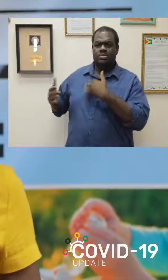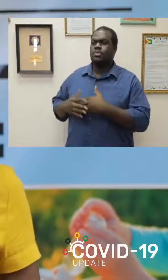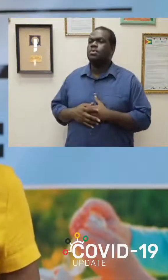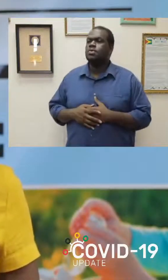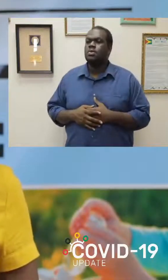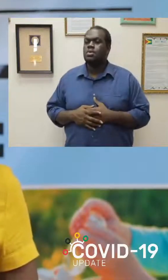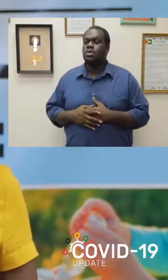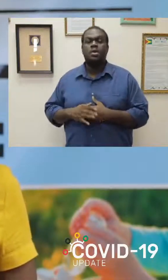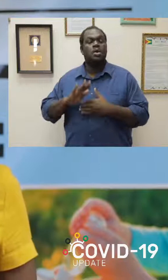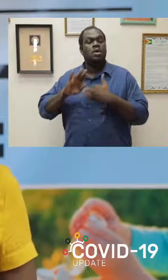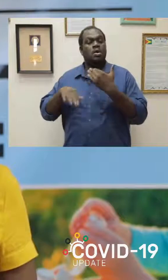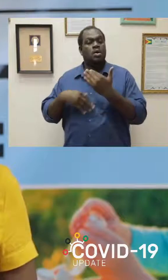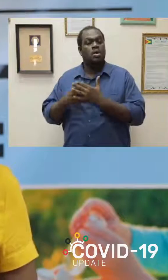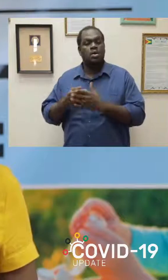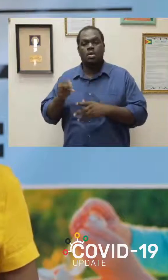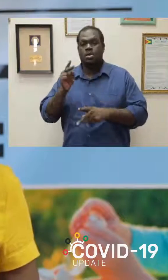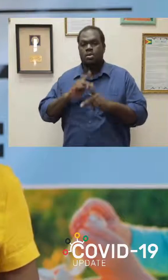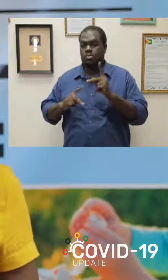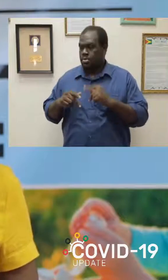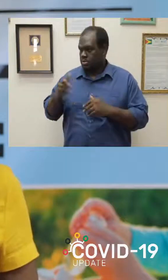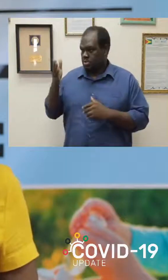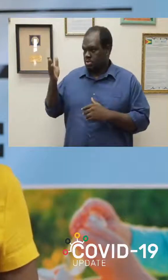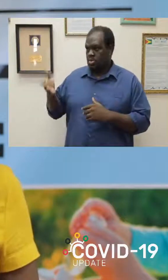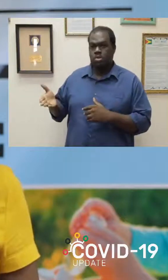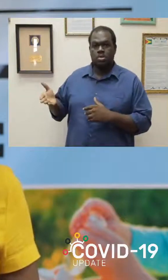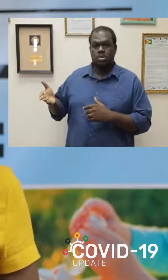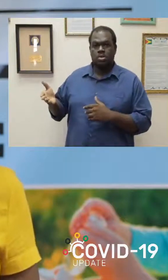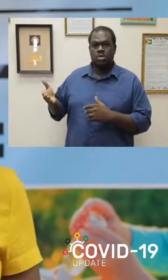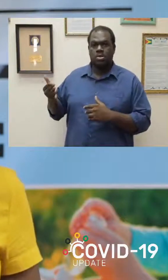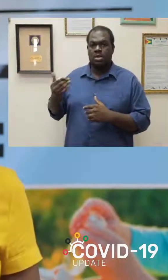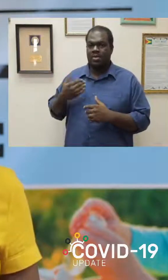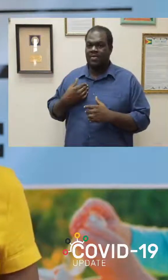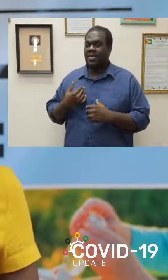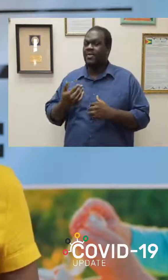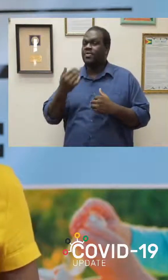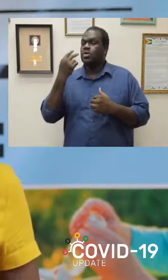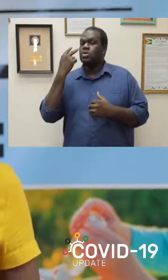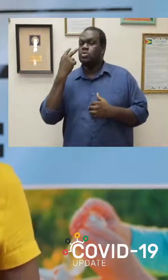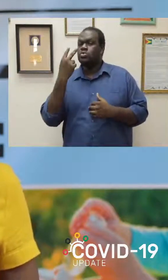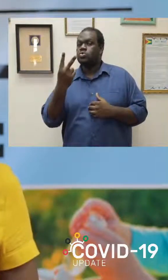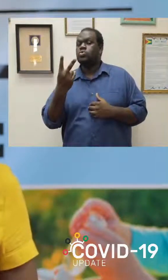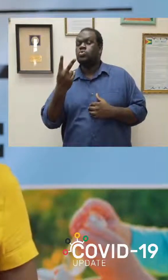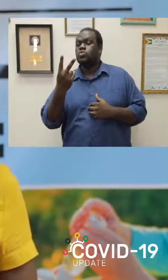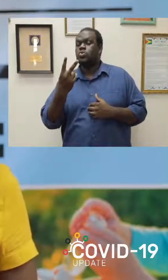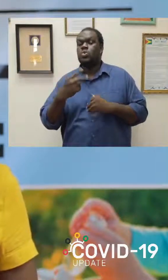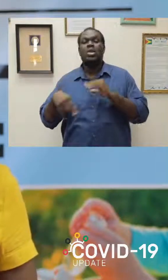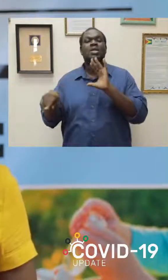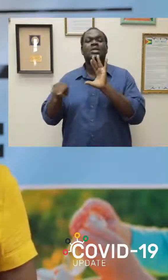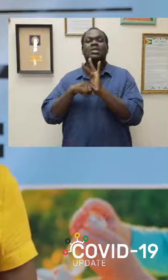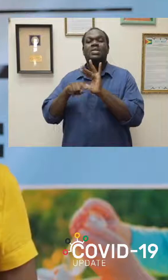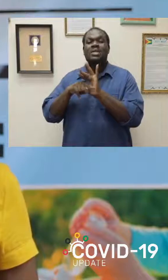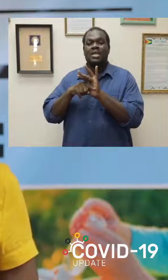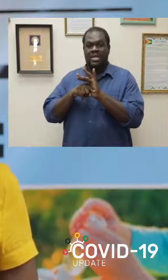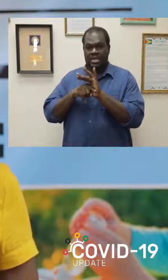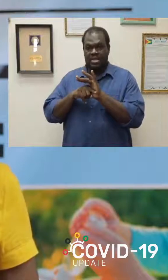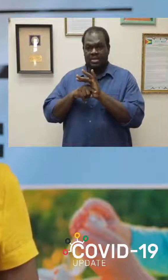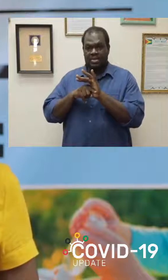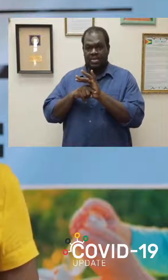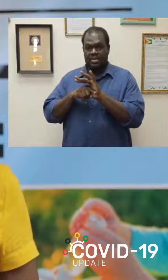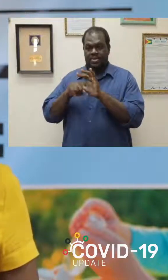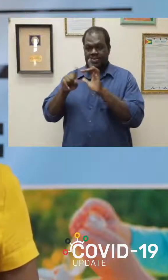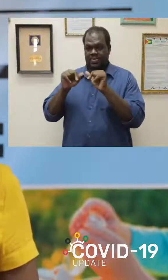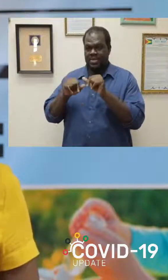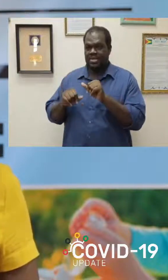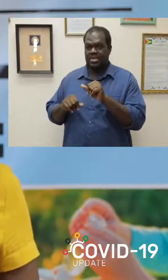after having 2 negative tests 24 hours apart. Persons who are cleared and allowed to